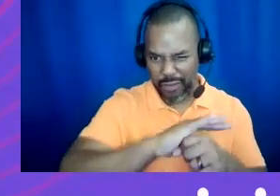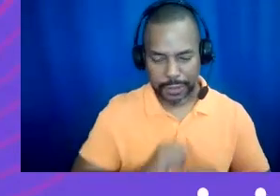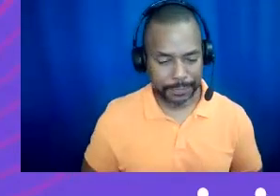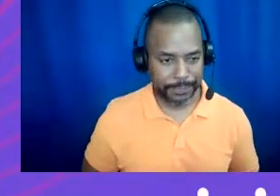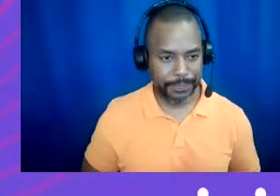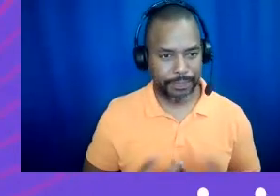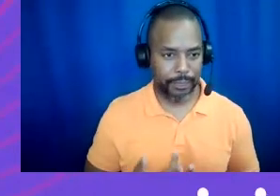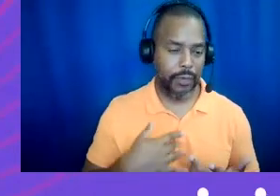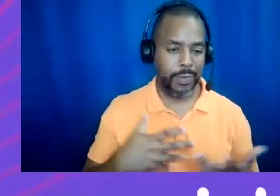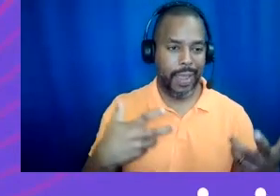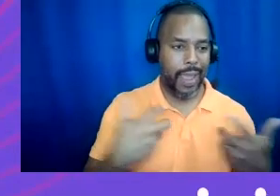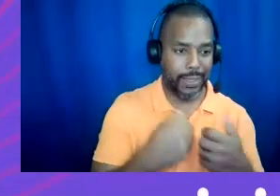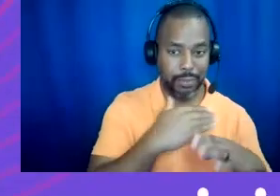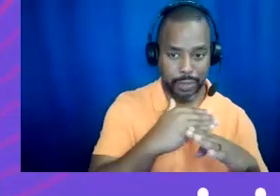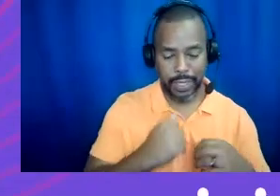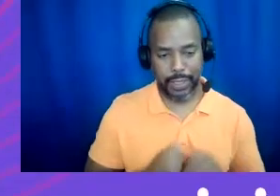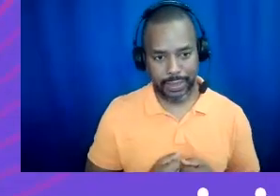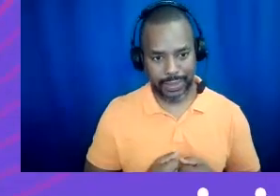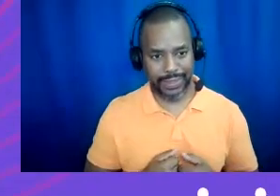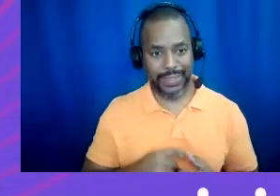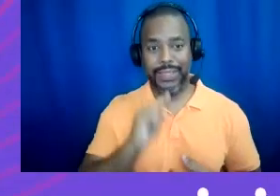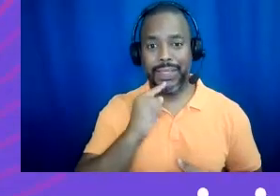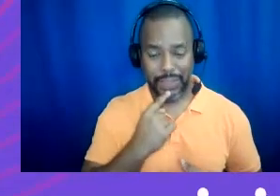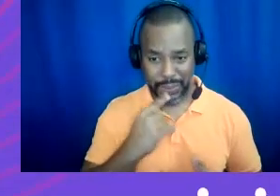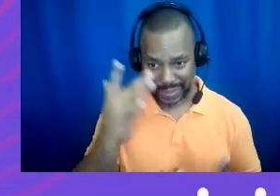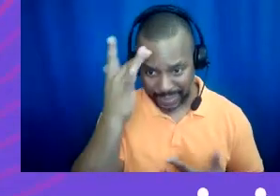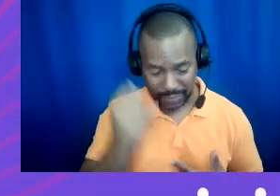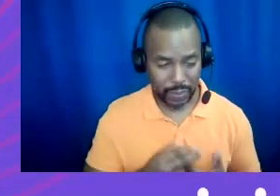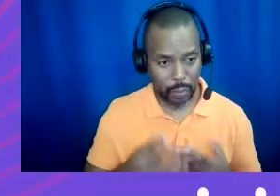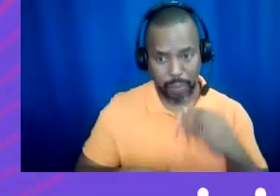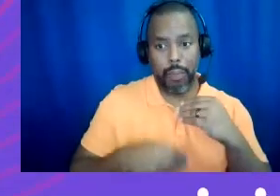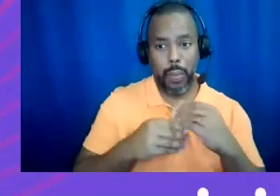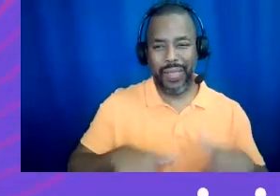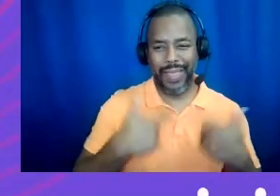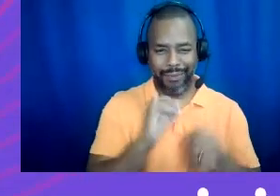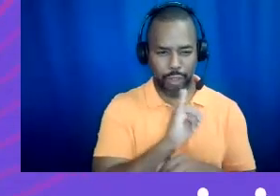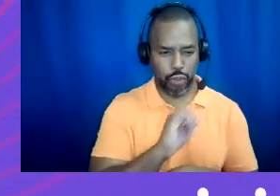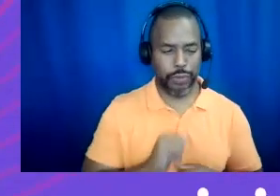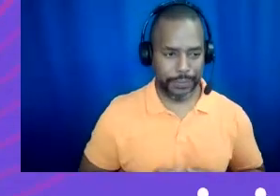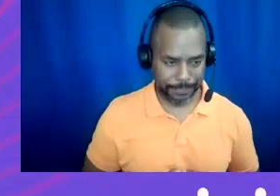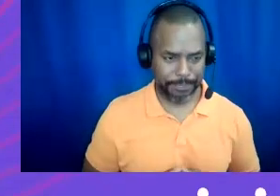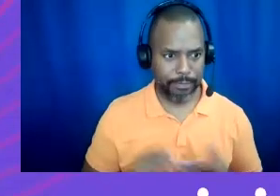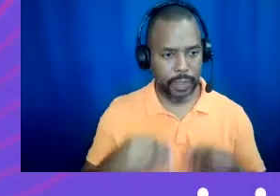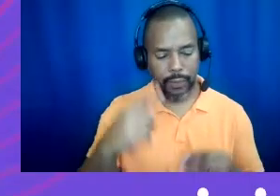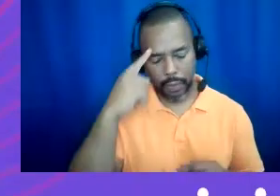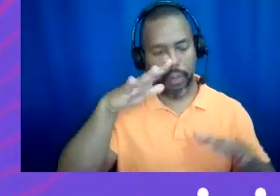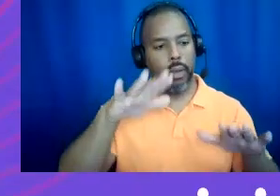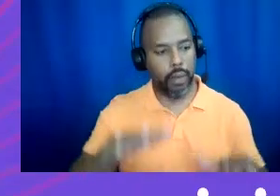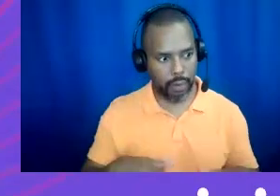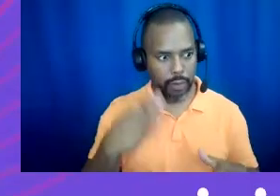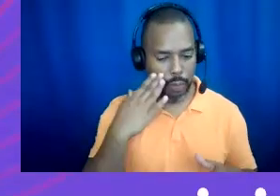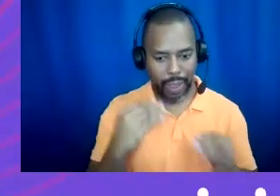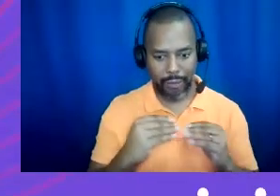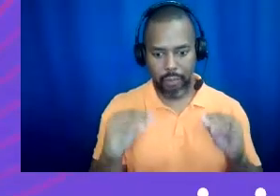things like accident protection, critical illness, or additional life insurance. They give you peace of mind knowing that you have extra layers